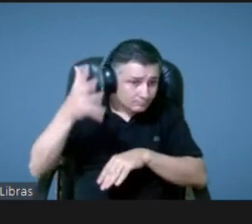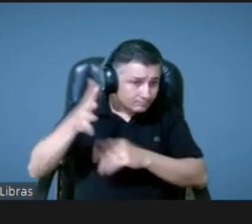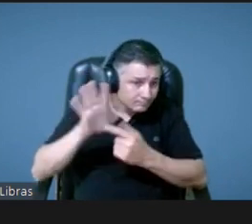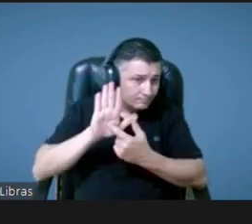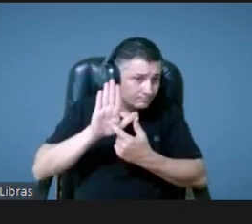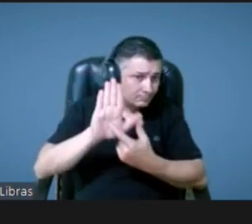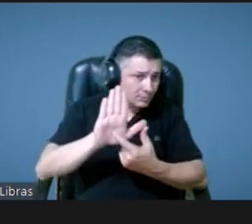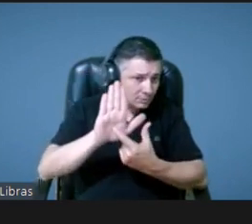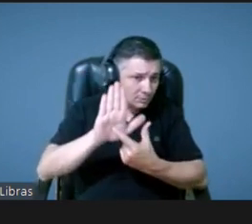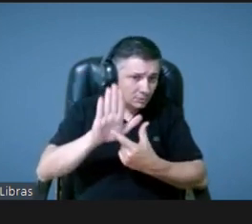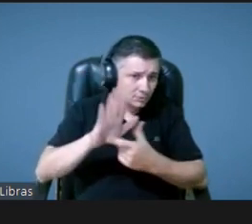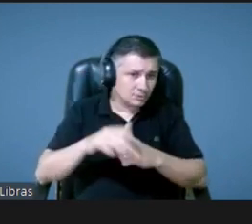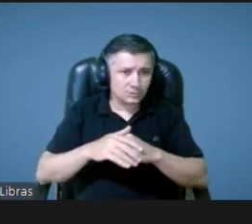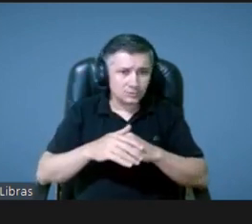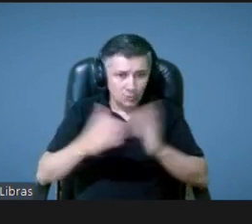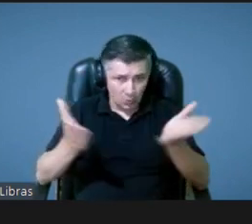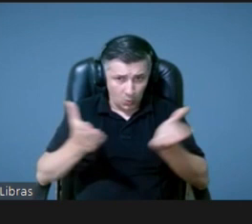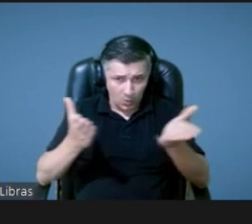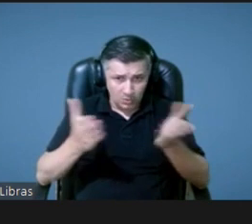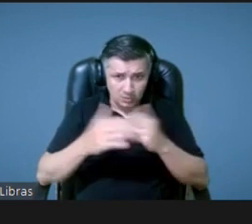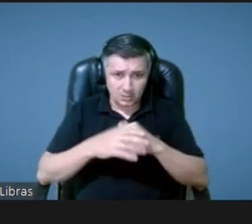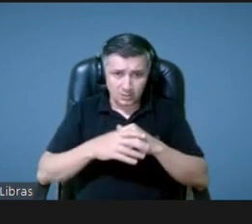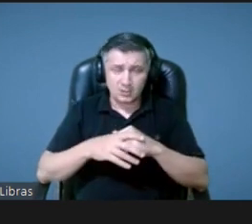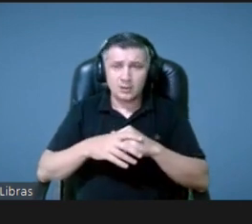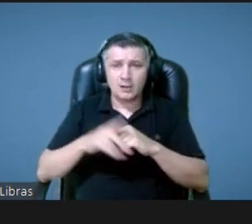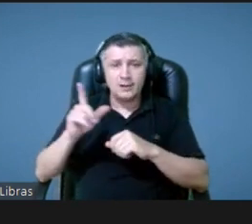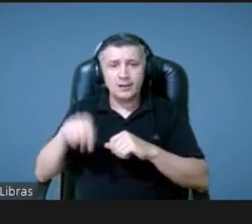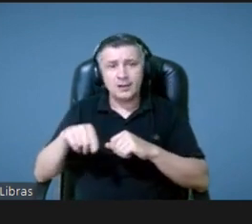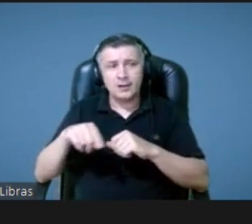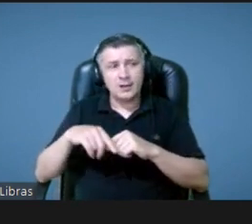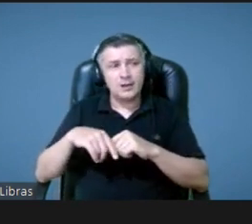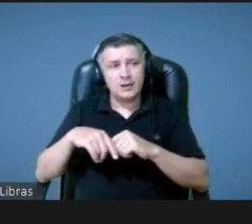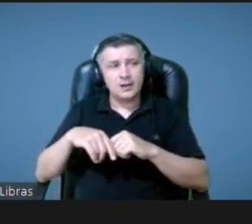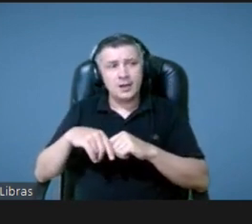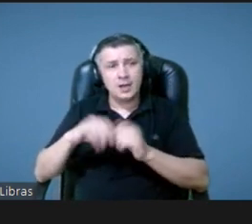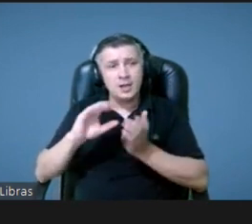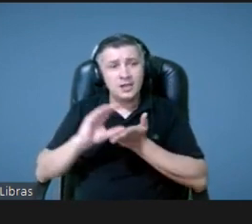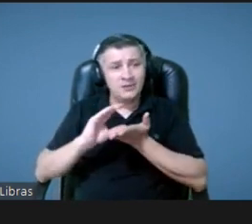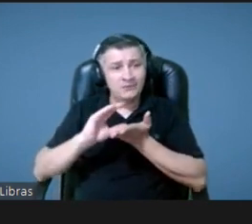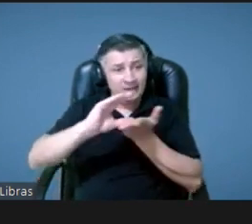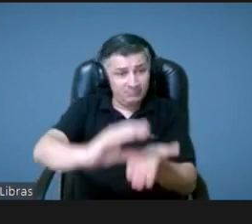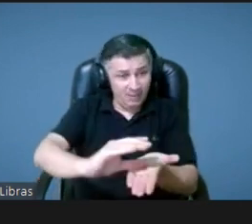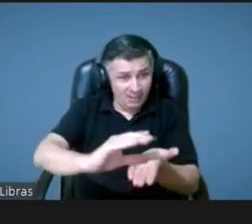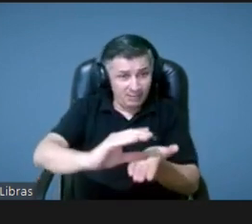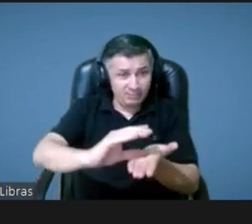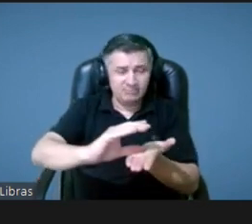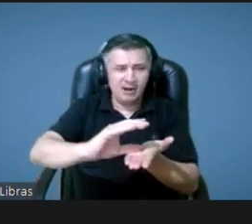to some of the messages that I conveyed during this